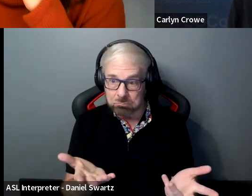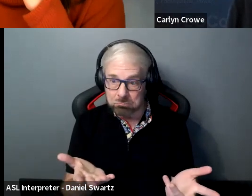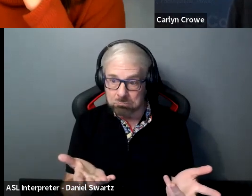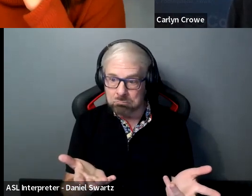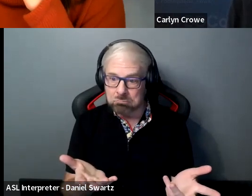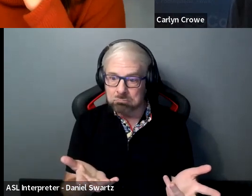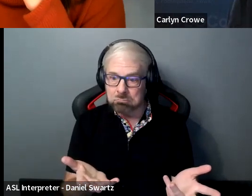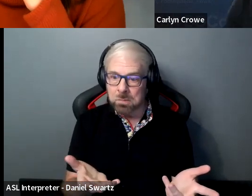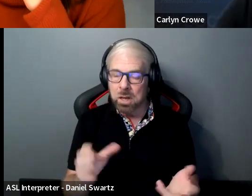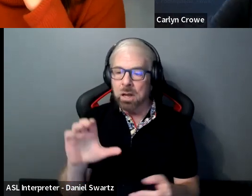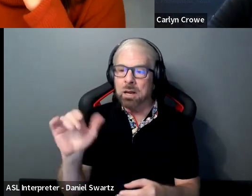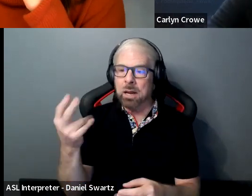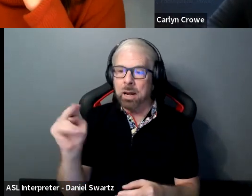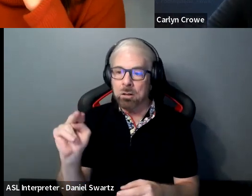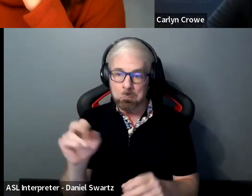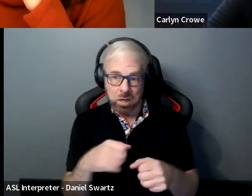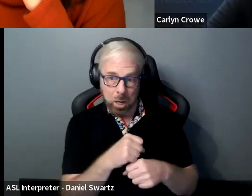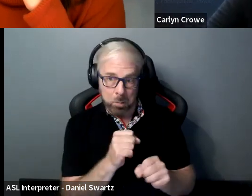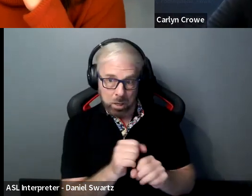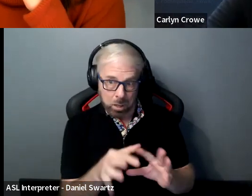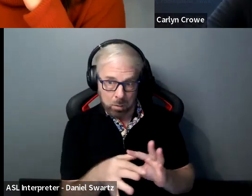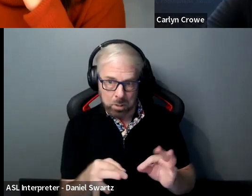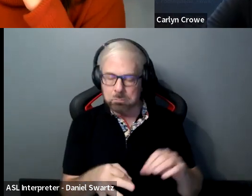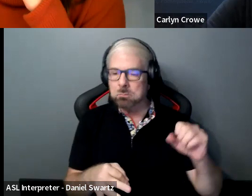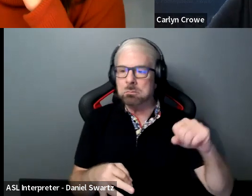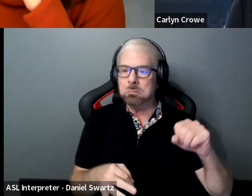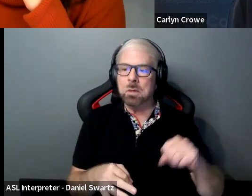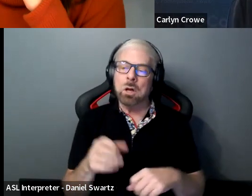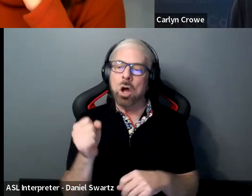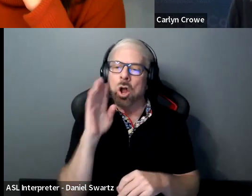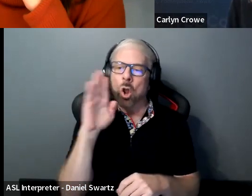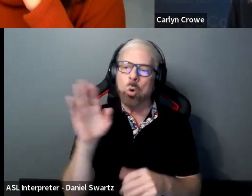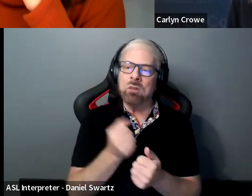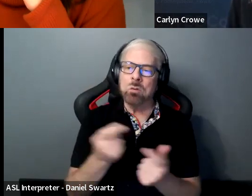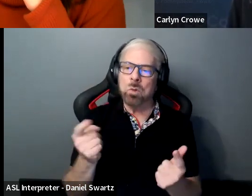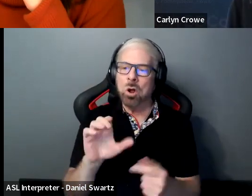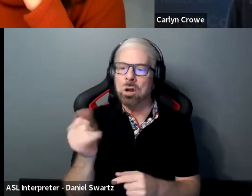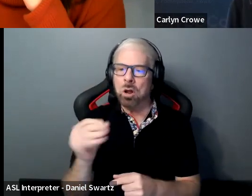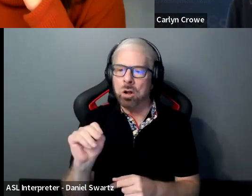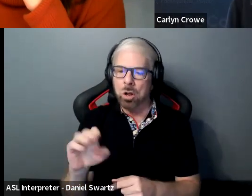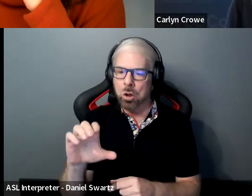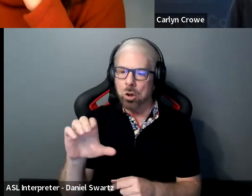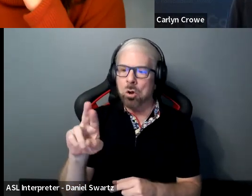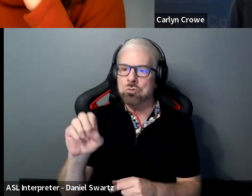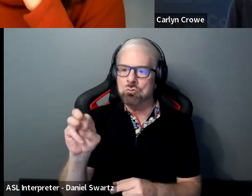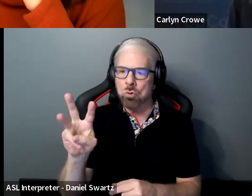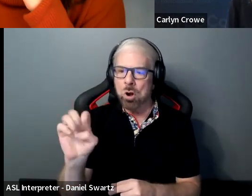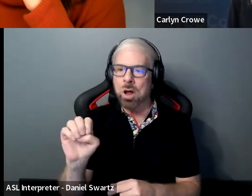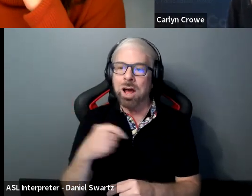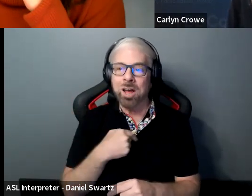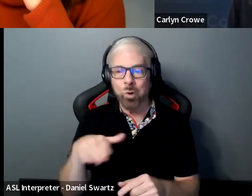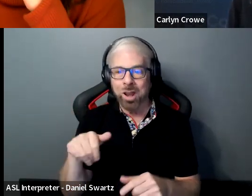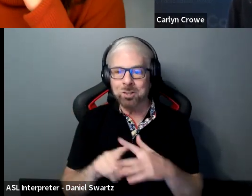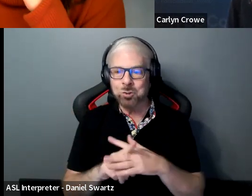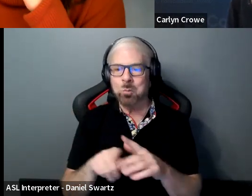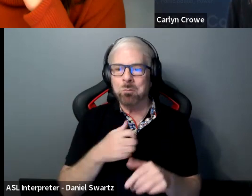Amy, can I make the comment if nobody has a question? Yeah. So, hi everyone, it's Carlin Crow, and I was late to the call too. I apologize.